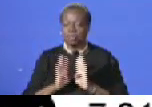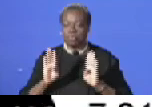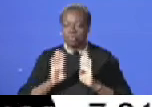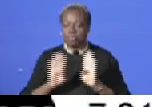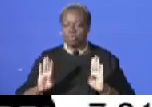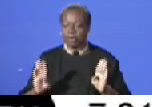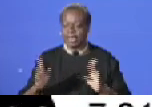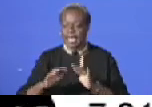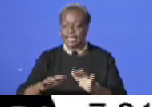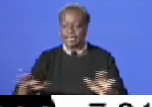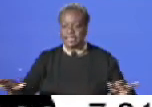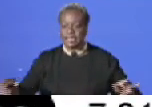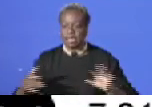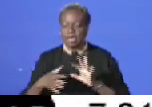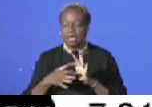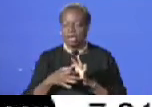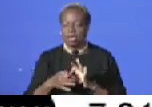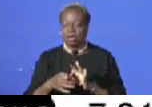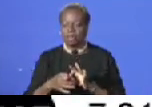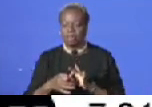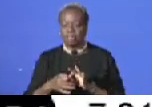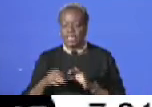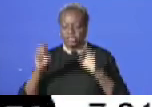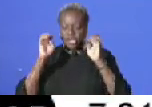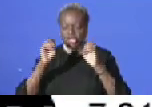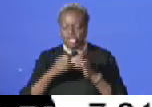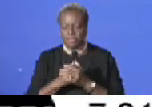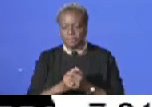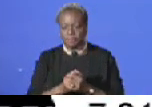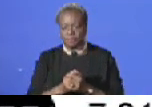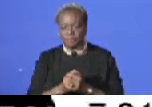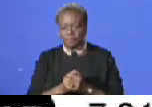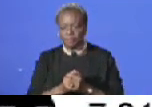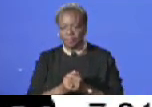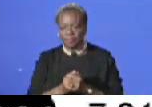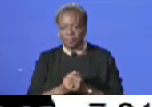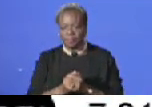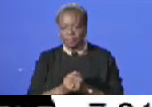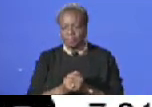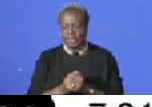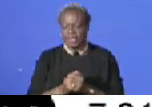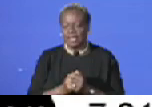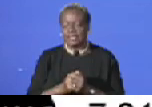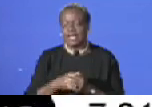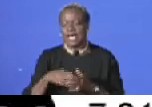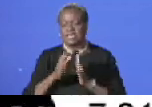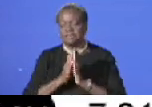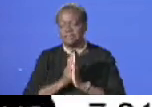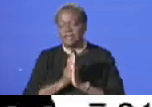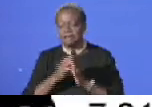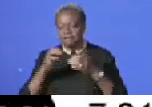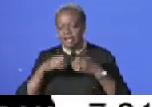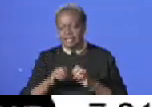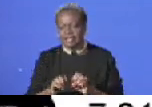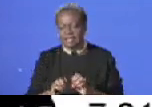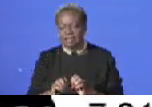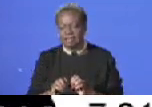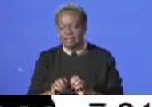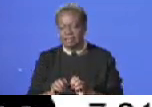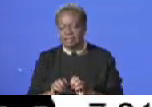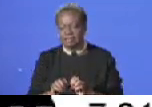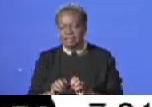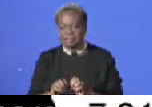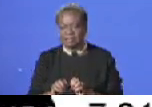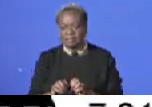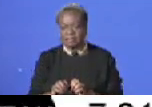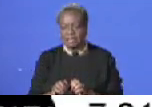content by the Ministry of Education. Wilson adds an emergency calendar would prove effective during COVID-19 or future storms to the